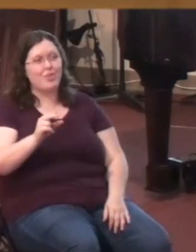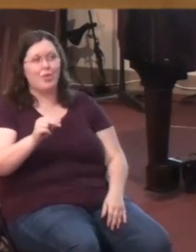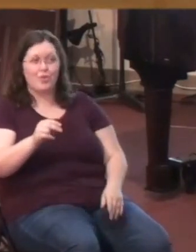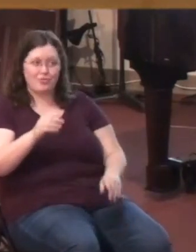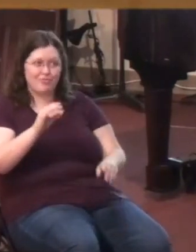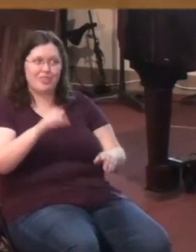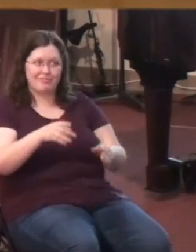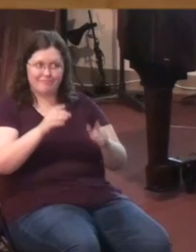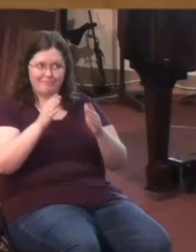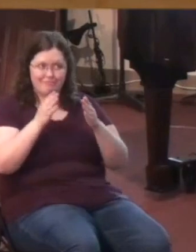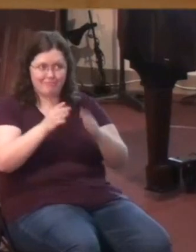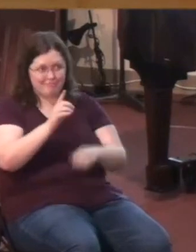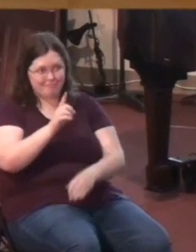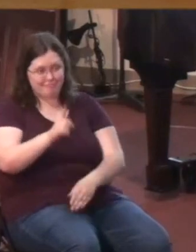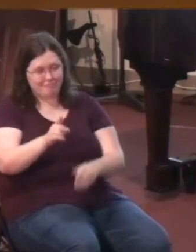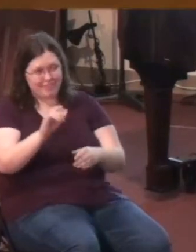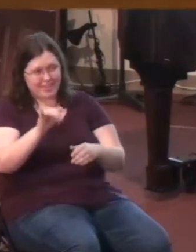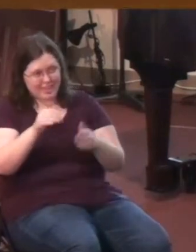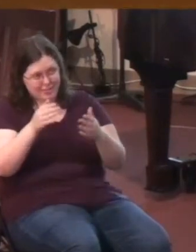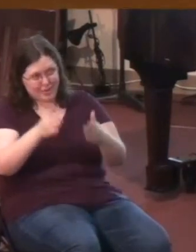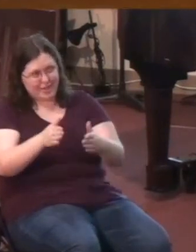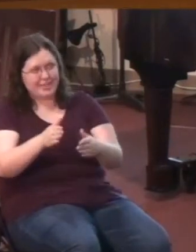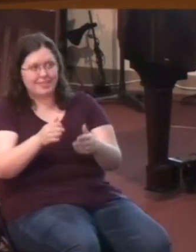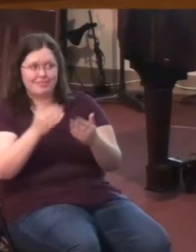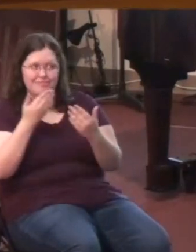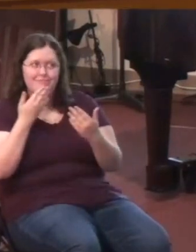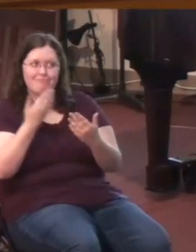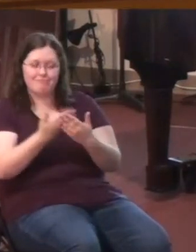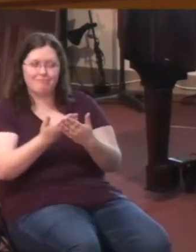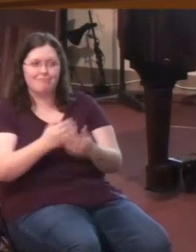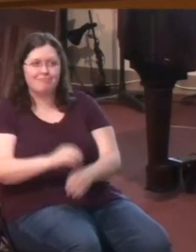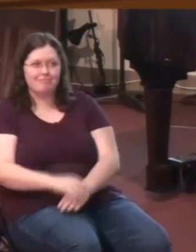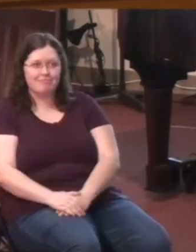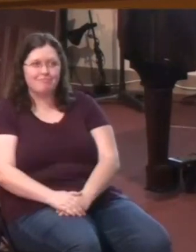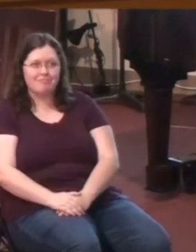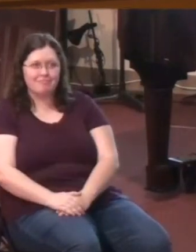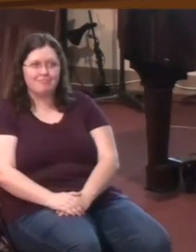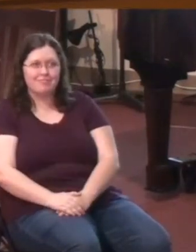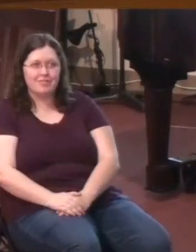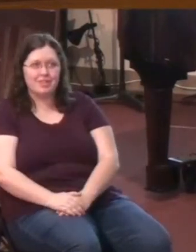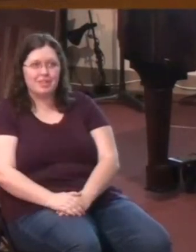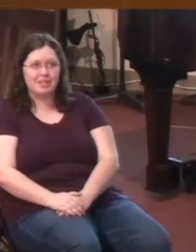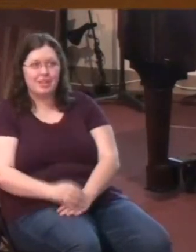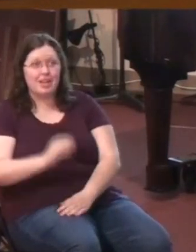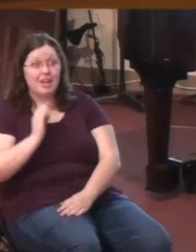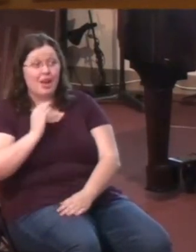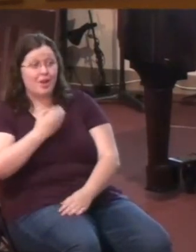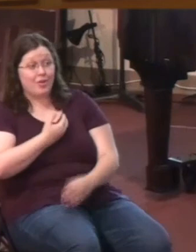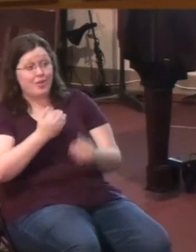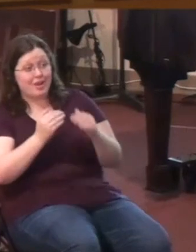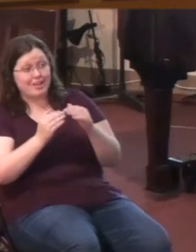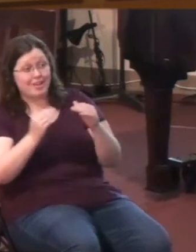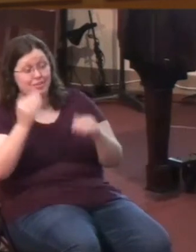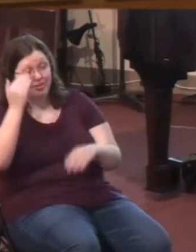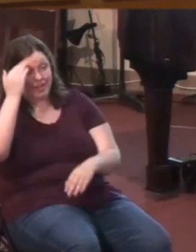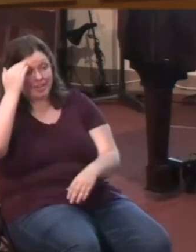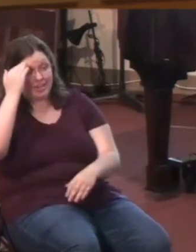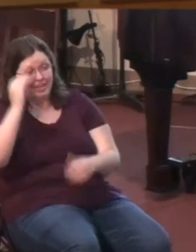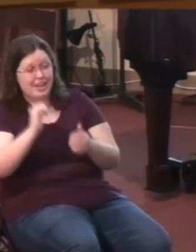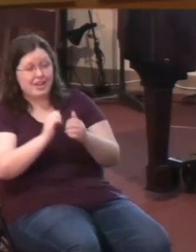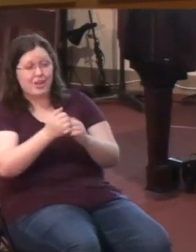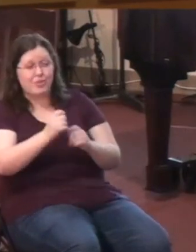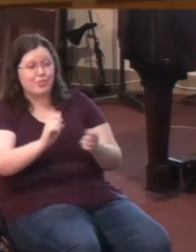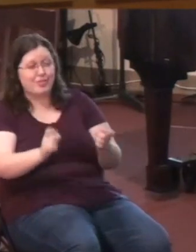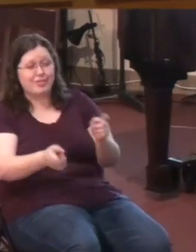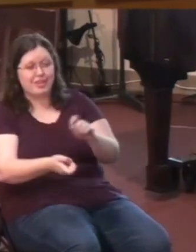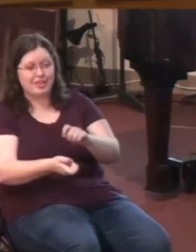Yes, that's the direction. All right. So how do we really change our level of consciousness, our order of being? And how, if